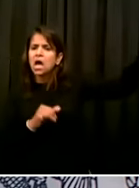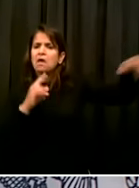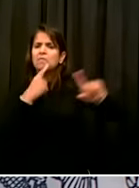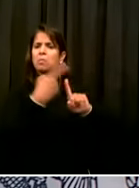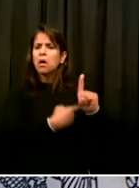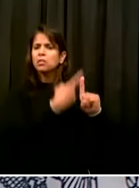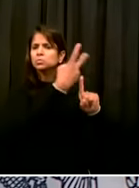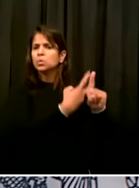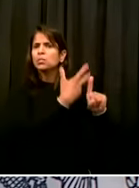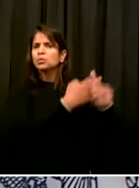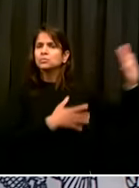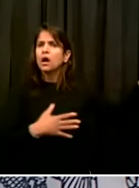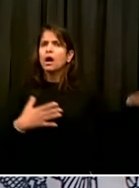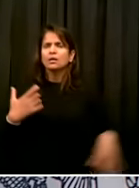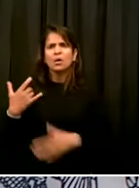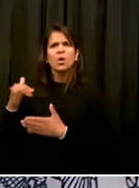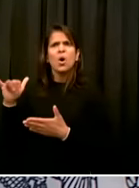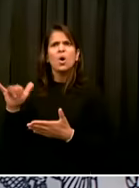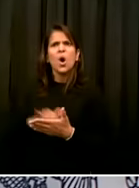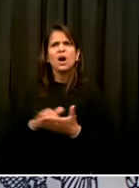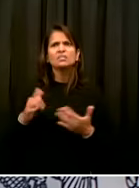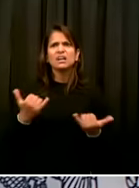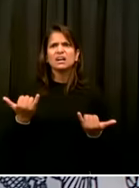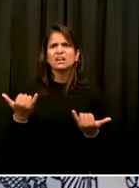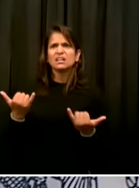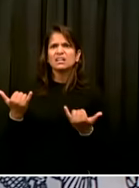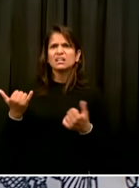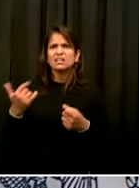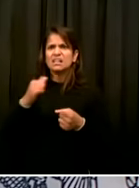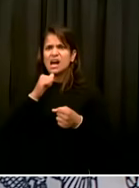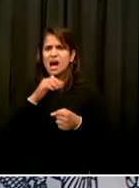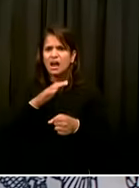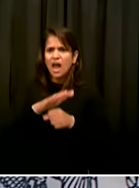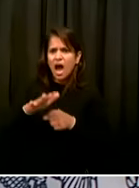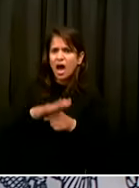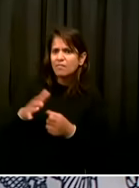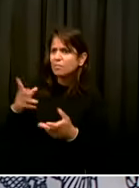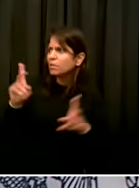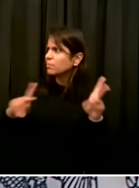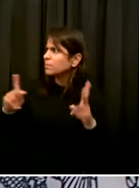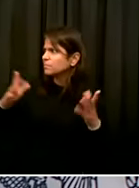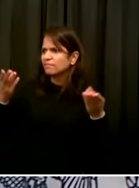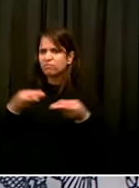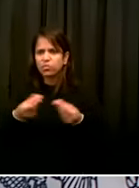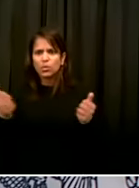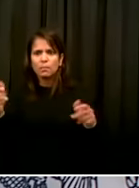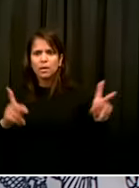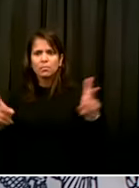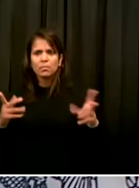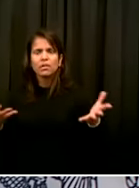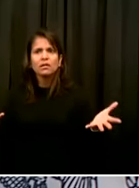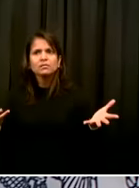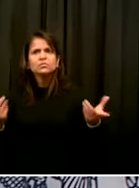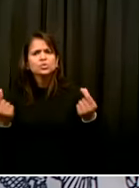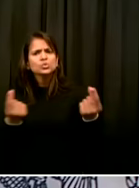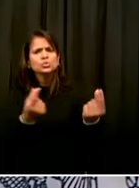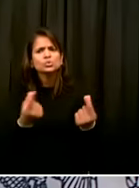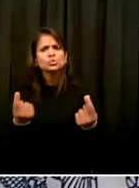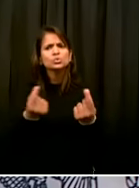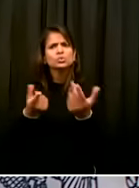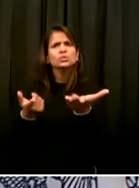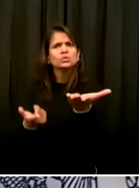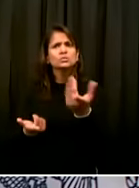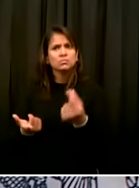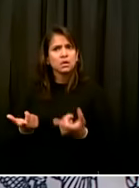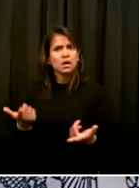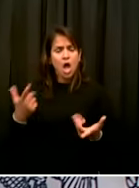another city and state? Of course, and the reality here is I think a lot of folks who have done really well want